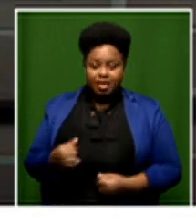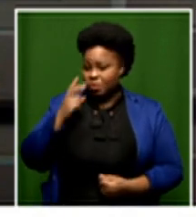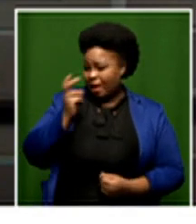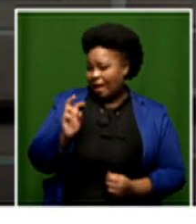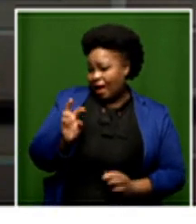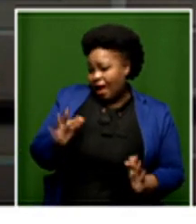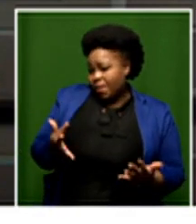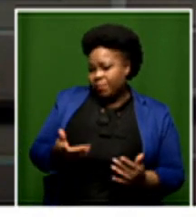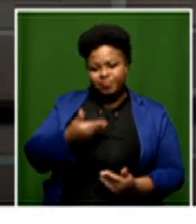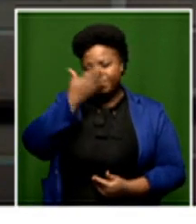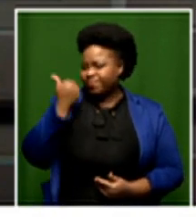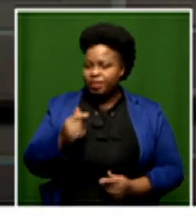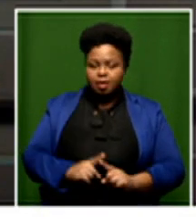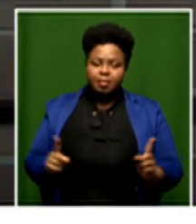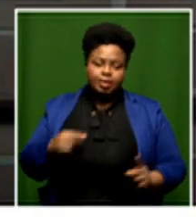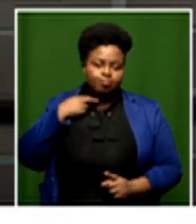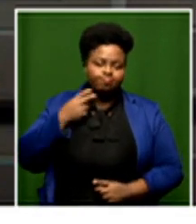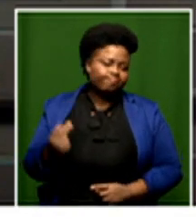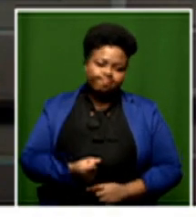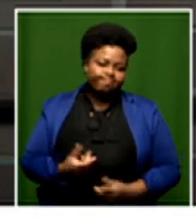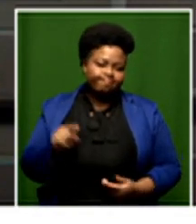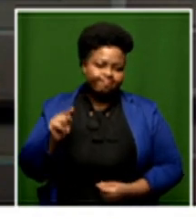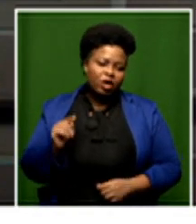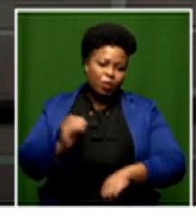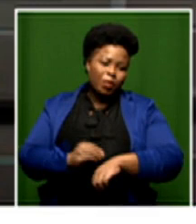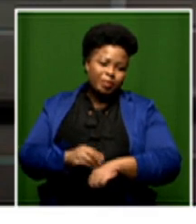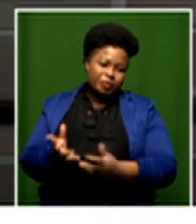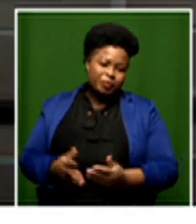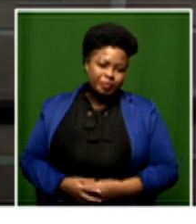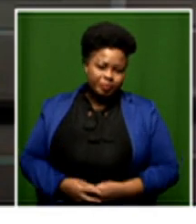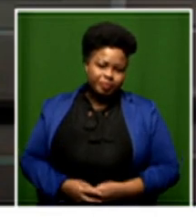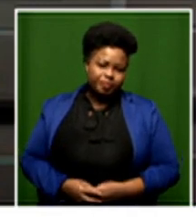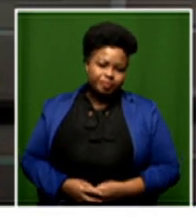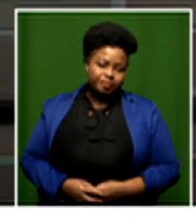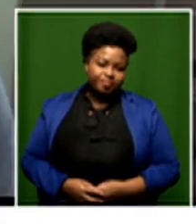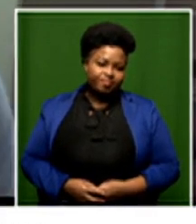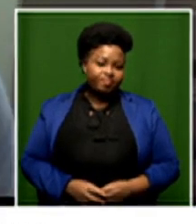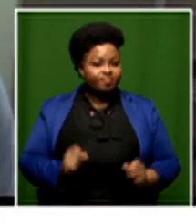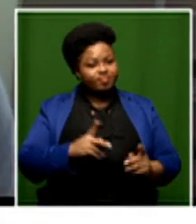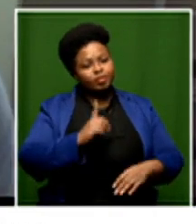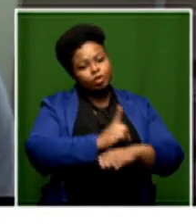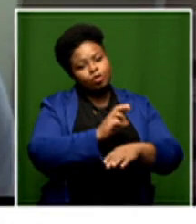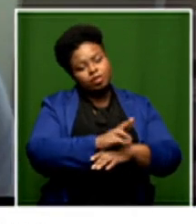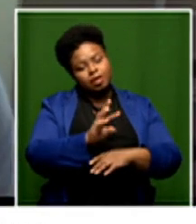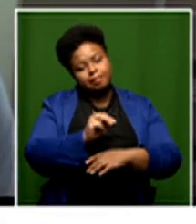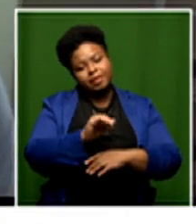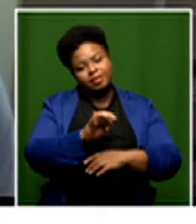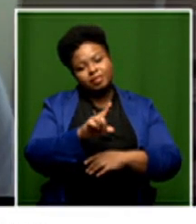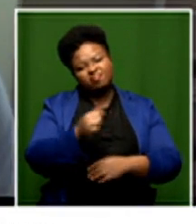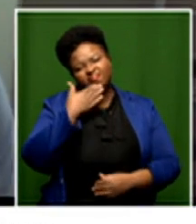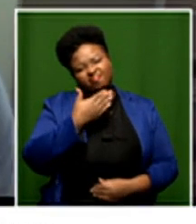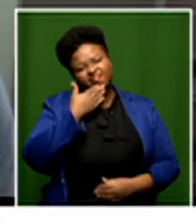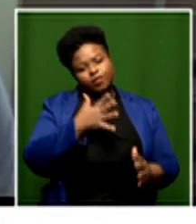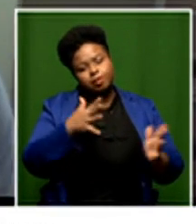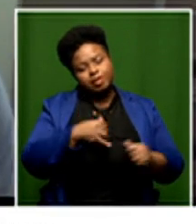don't know. But unfortunately, that's the issue we have at the moment. Yeah. All right. Dr. Mendelson, thanks very, very much